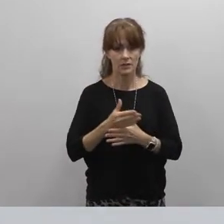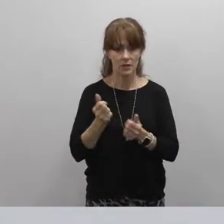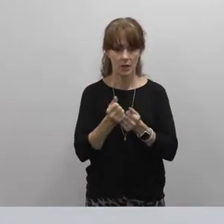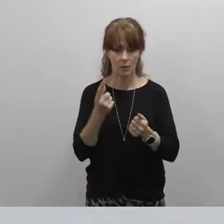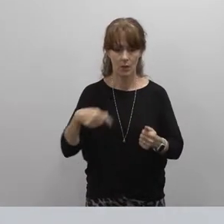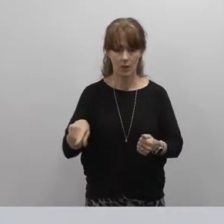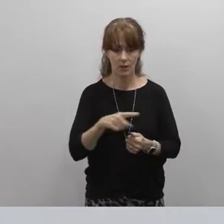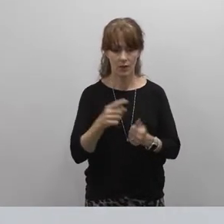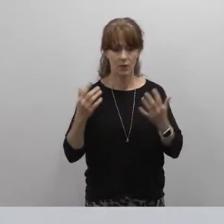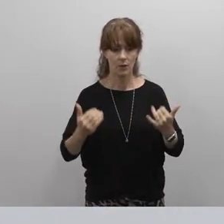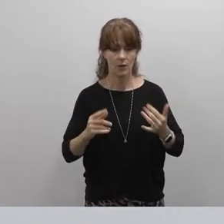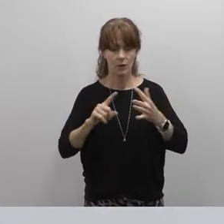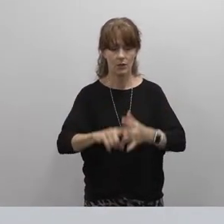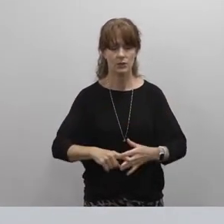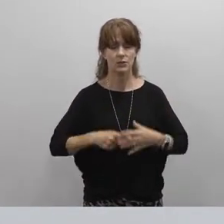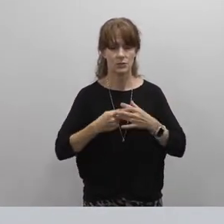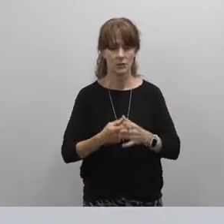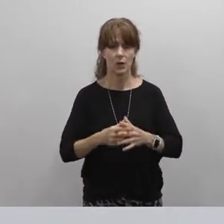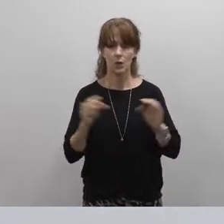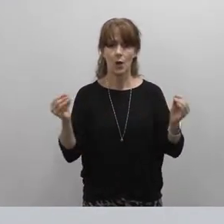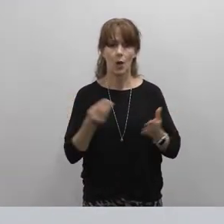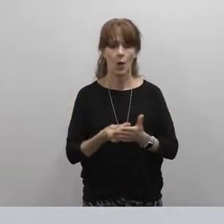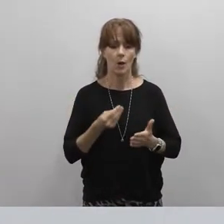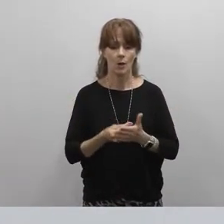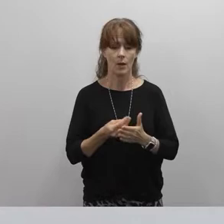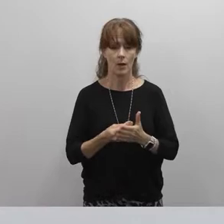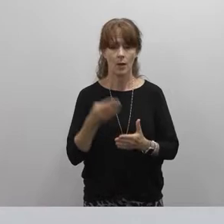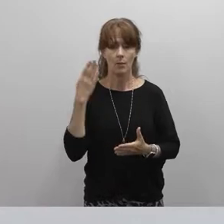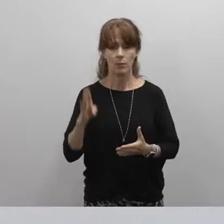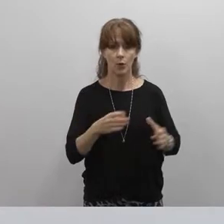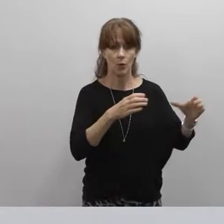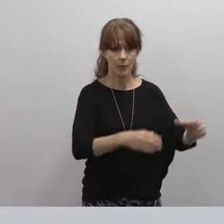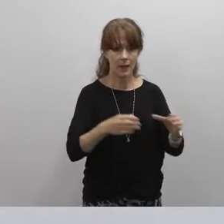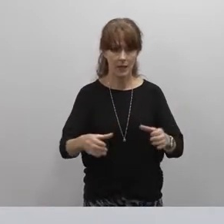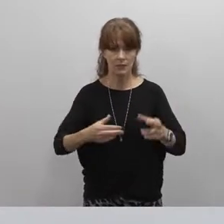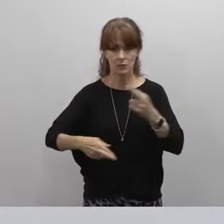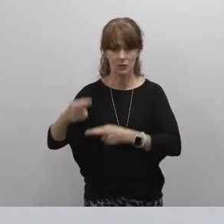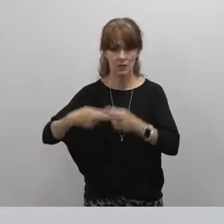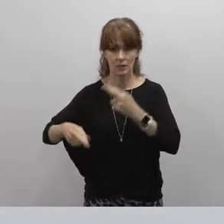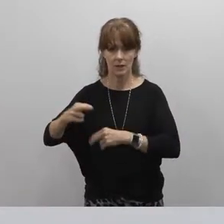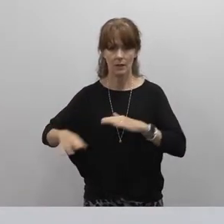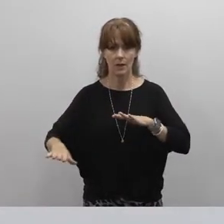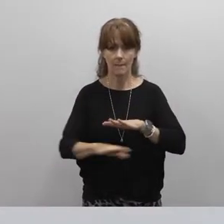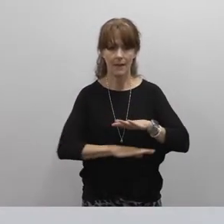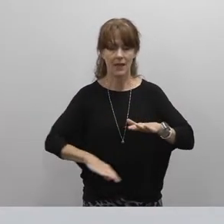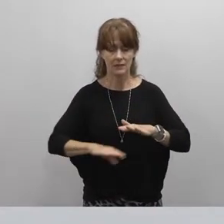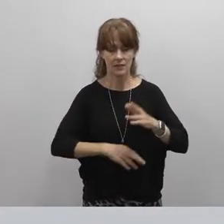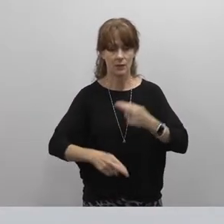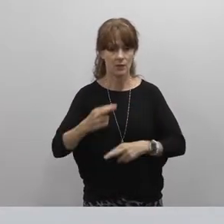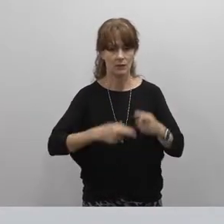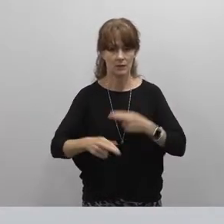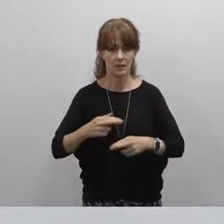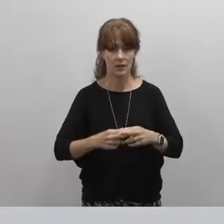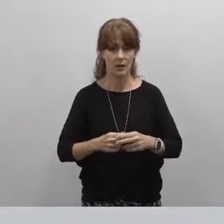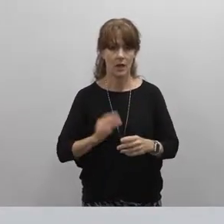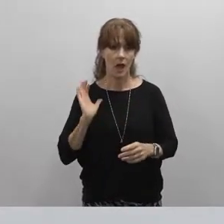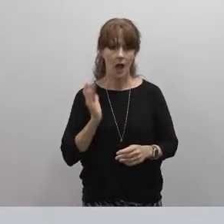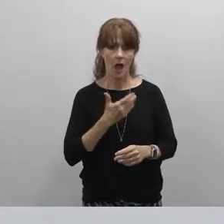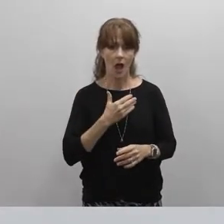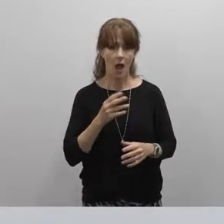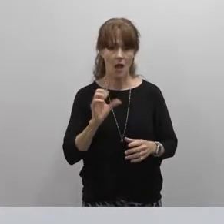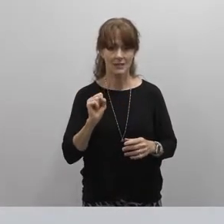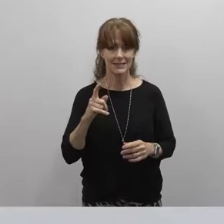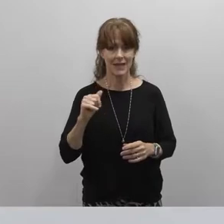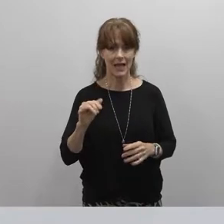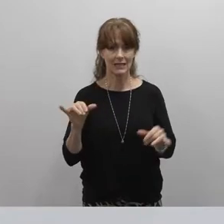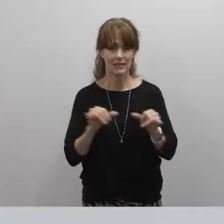guys. To start with, there was no money for blue recycling bins to get started with basic recycling. For a site our size, it would have cost